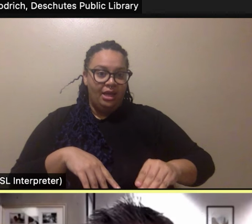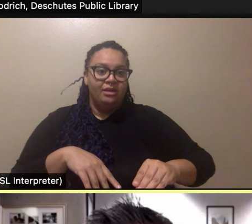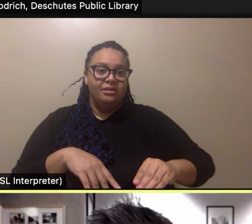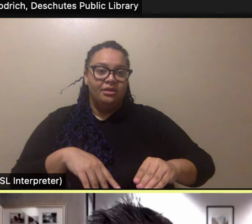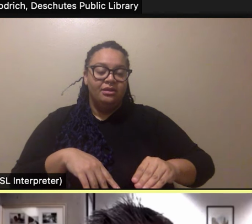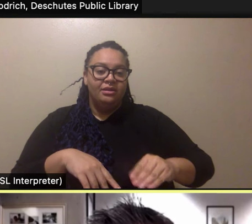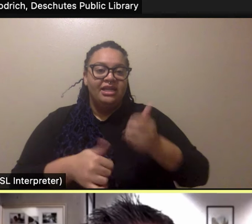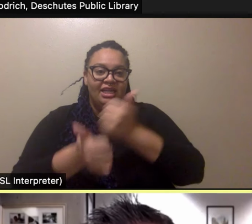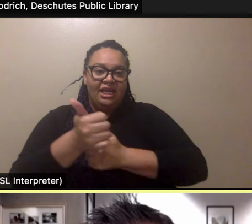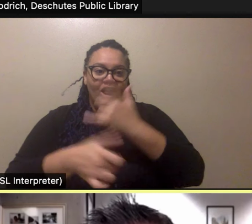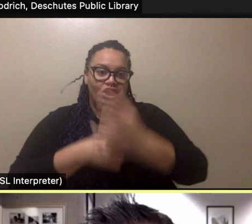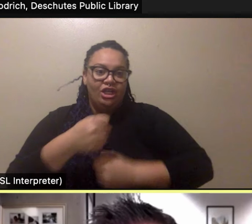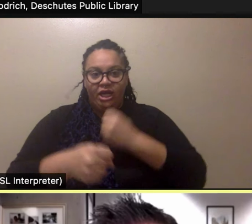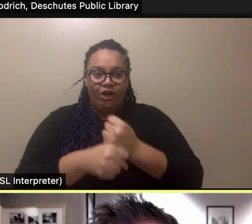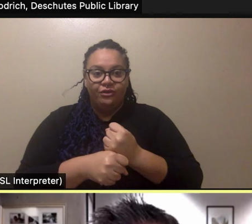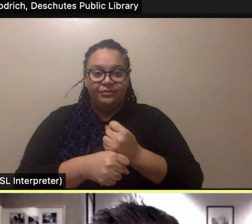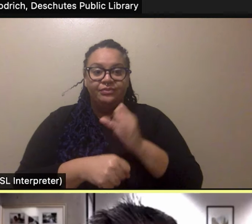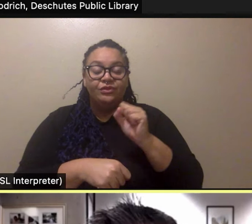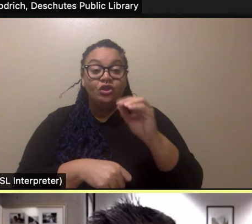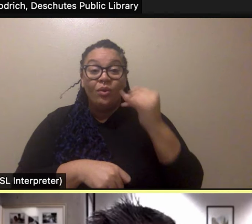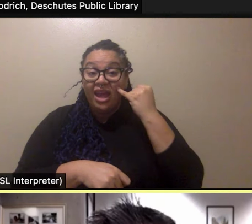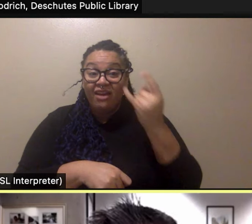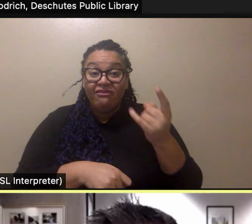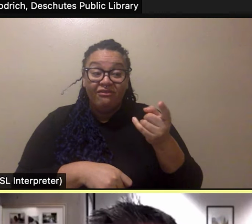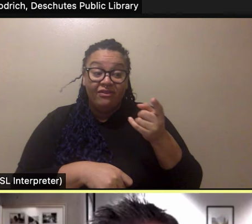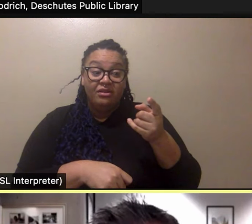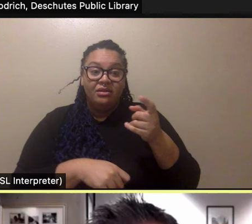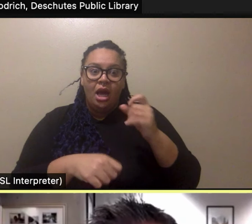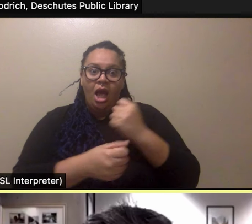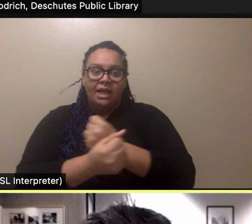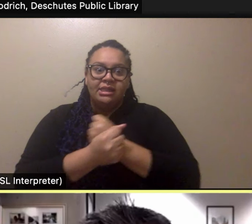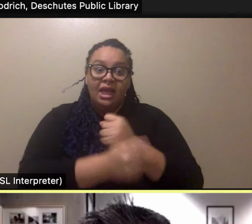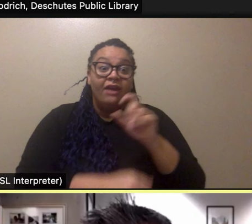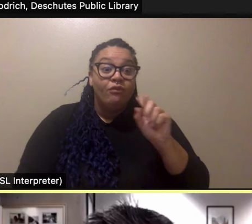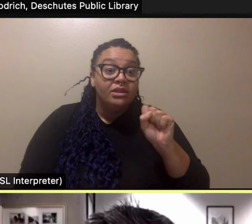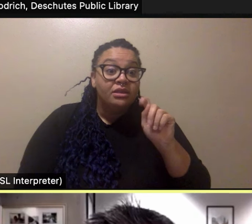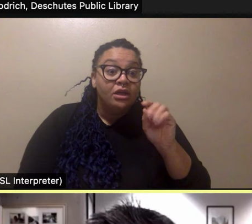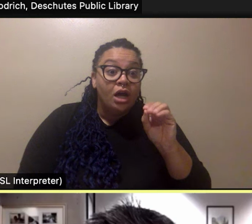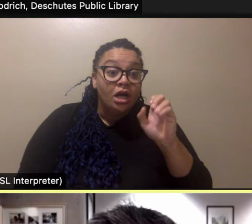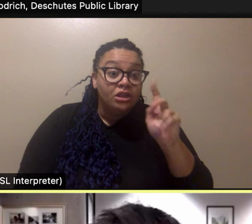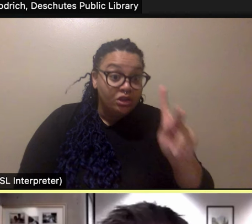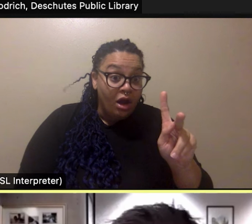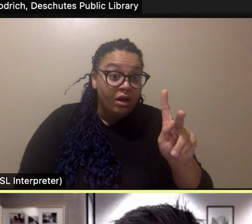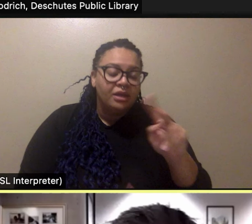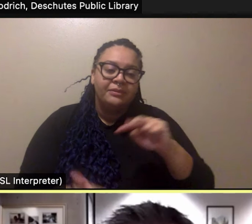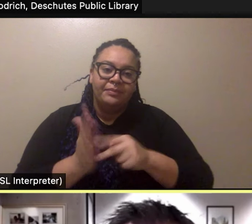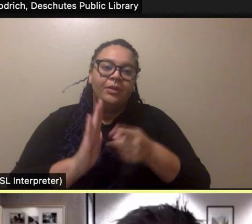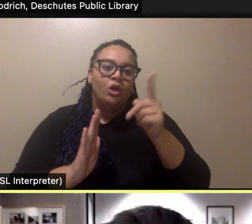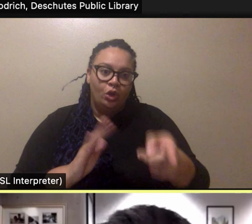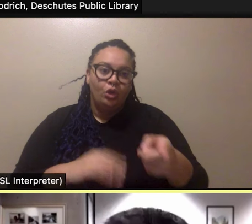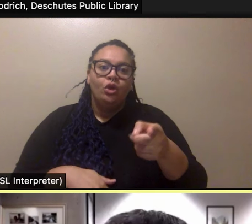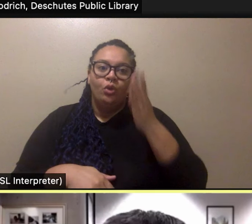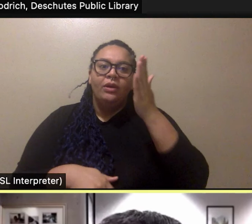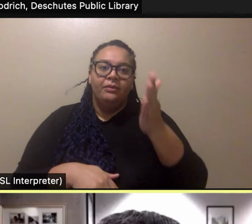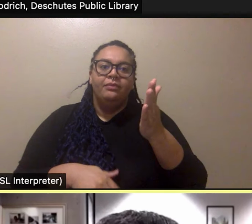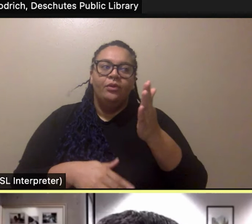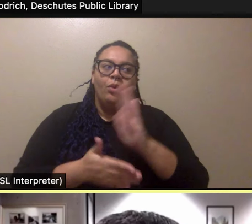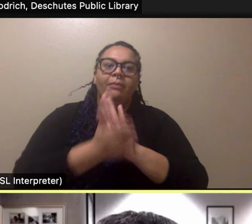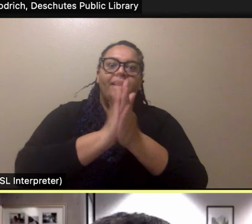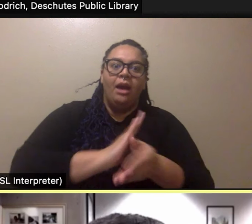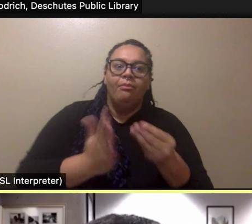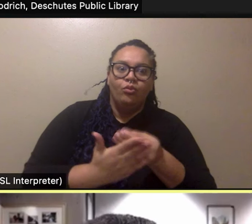year. So if that were a stock, you'd be pretty rich pretty quick, especially the more slaves you accumulate.